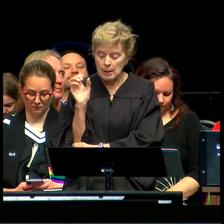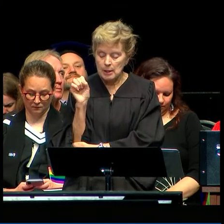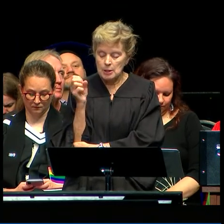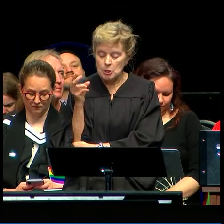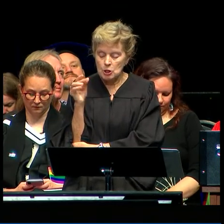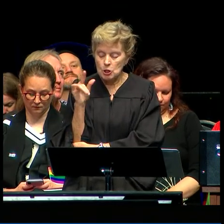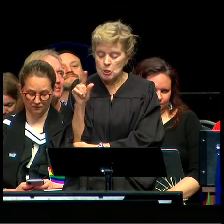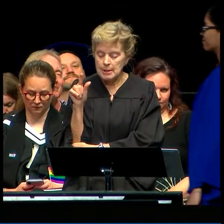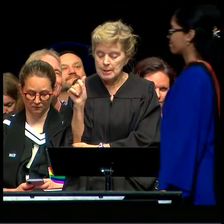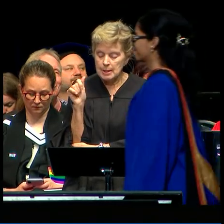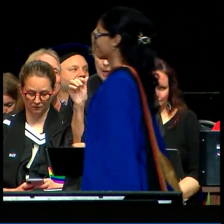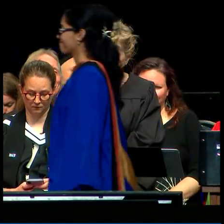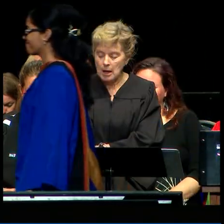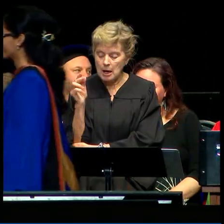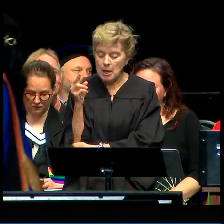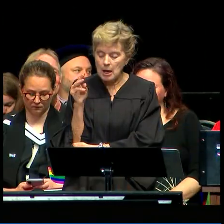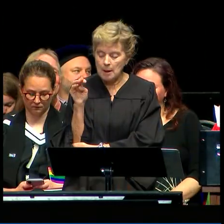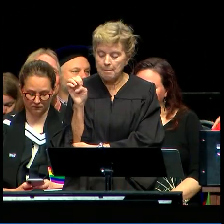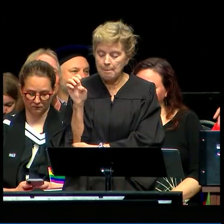Shiza Ahmed.